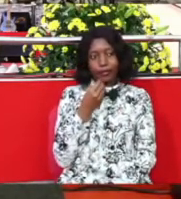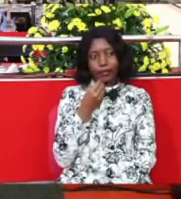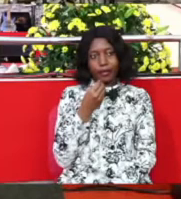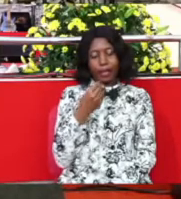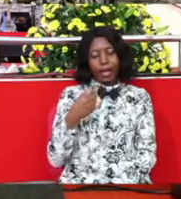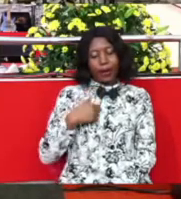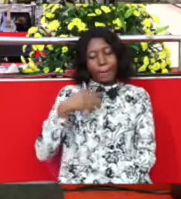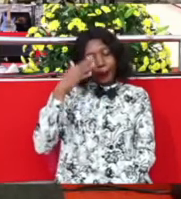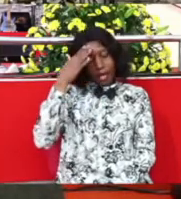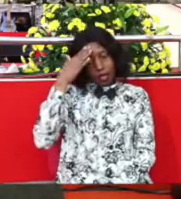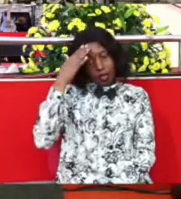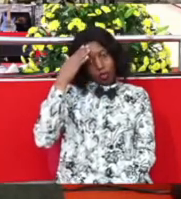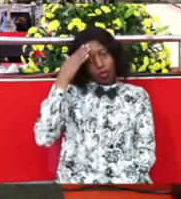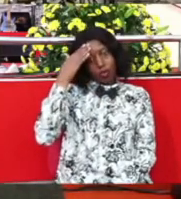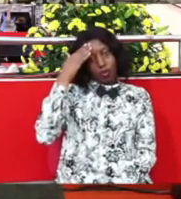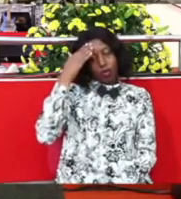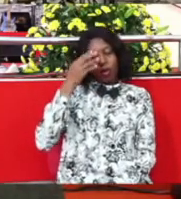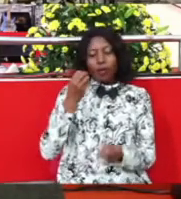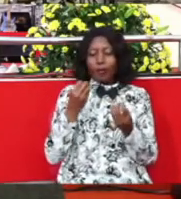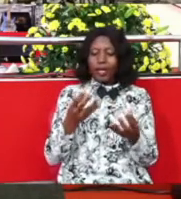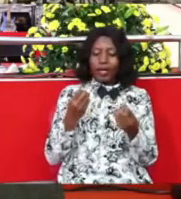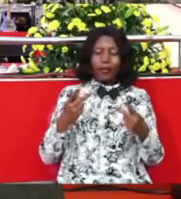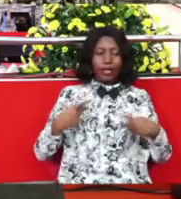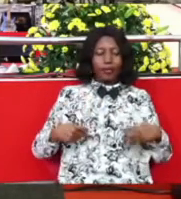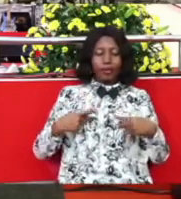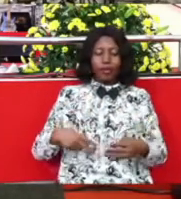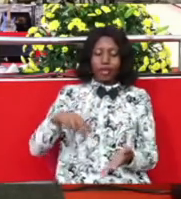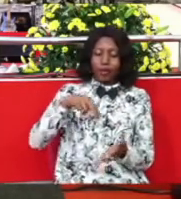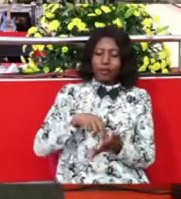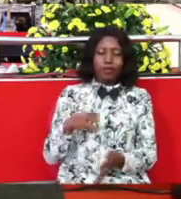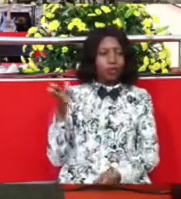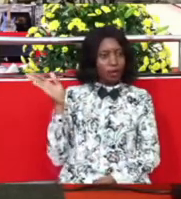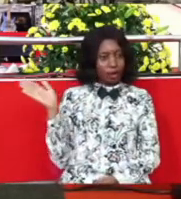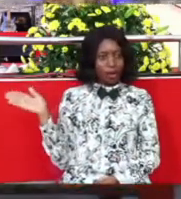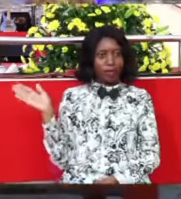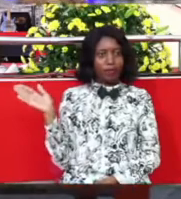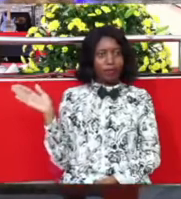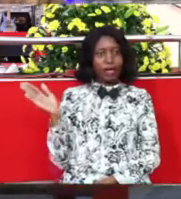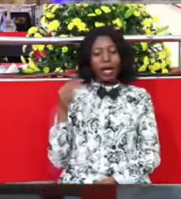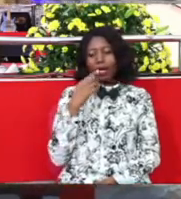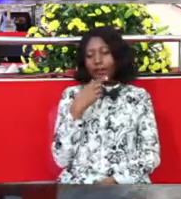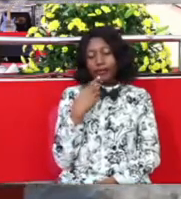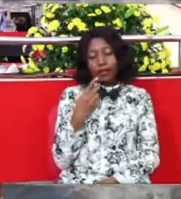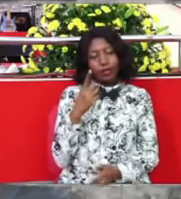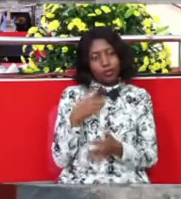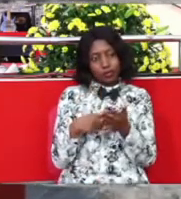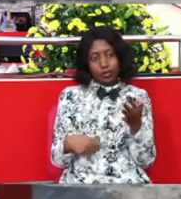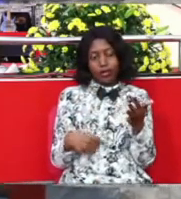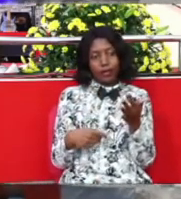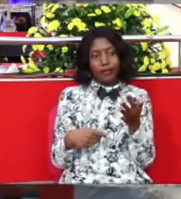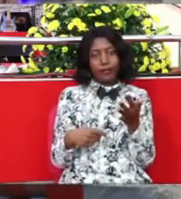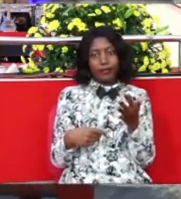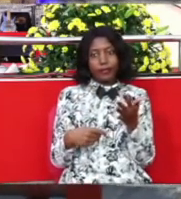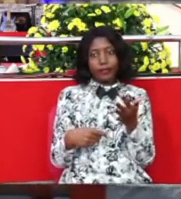this altar many times speakers have stood here. Jua mara mingi wahubiri wamesimama mahali hapa. And I've said na wamesema that